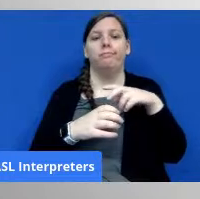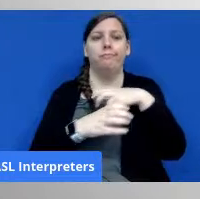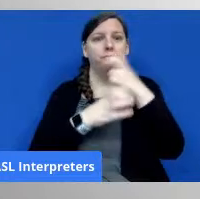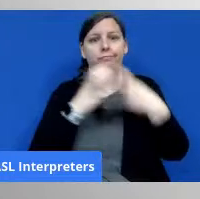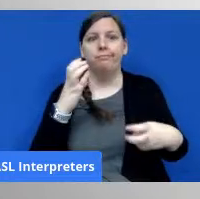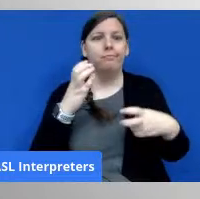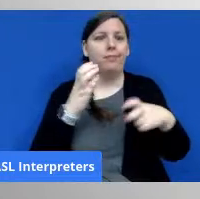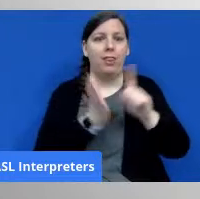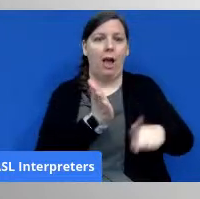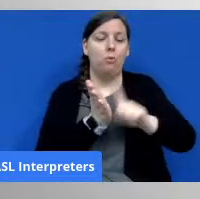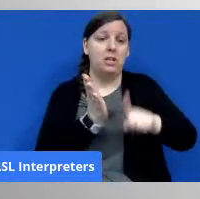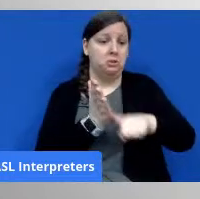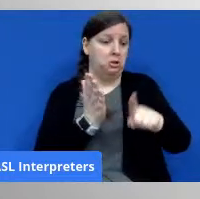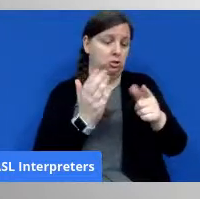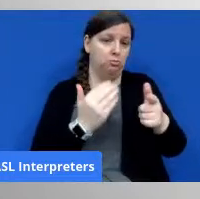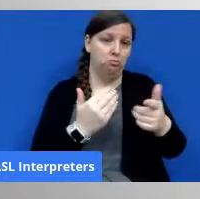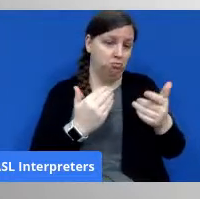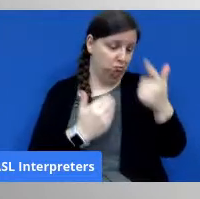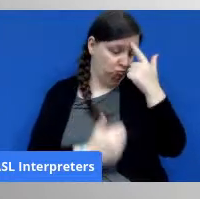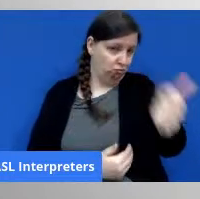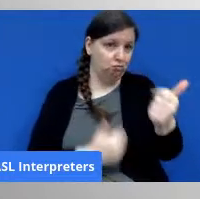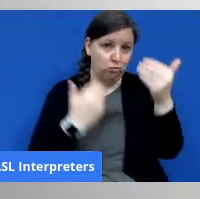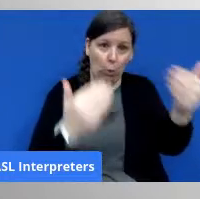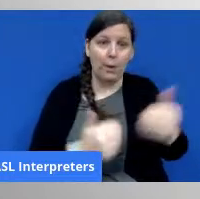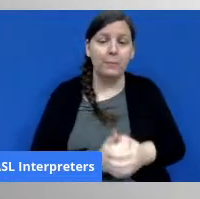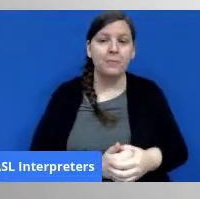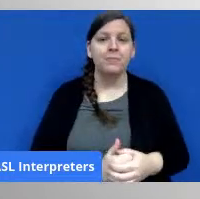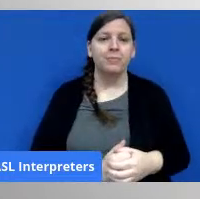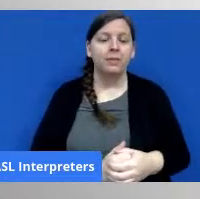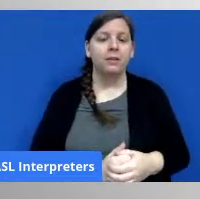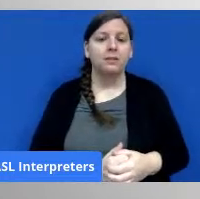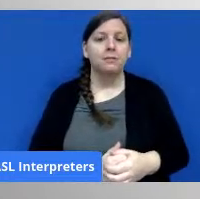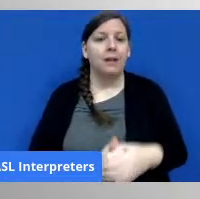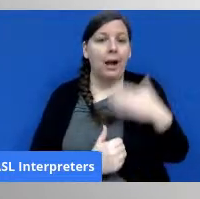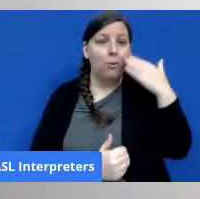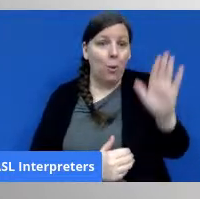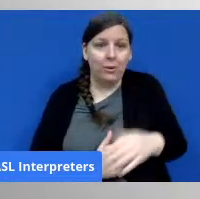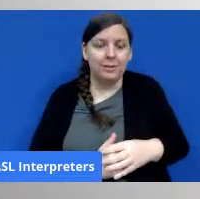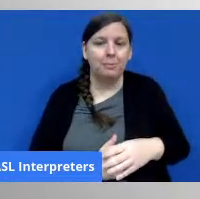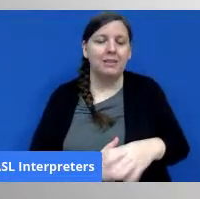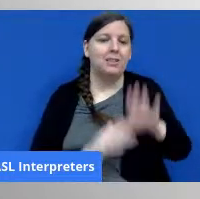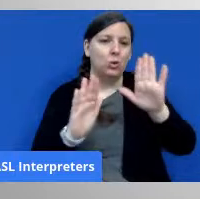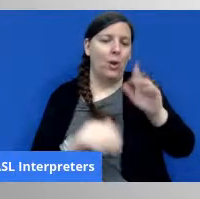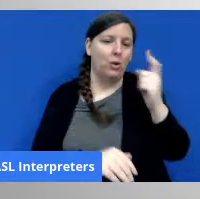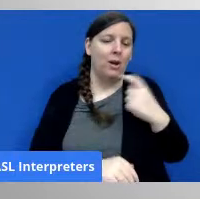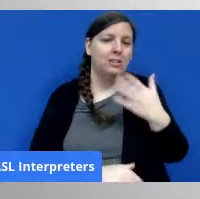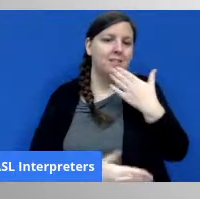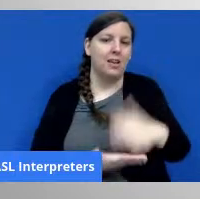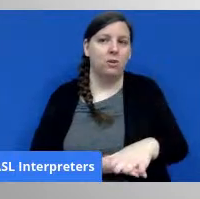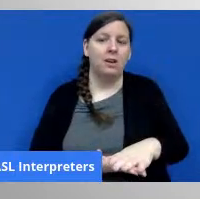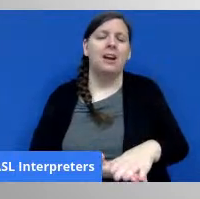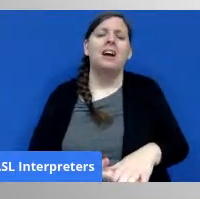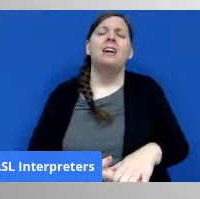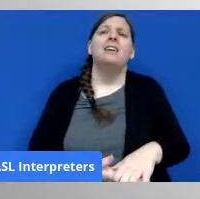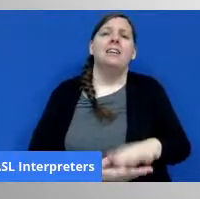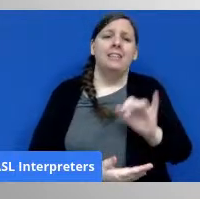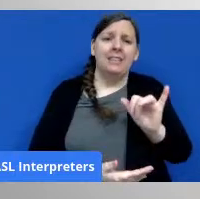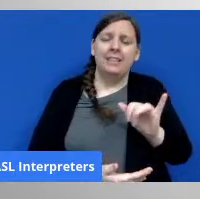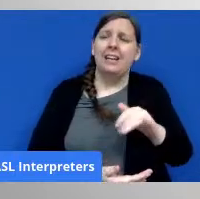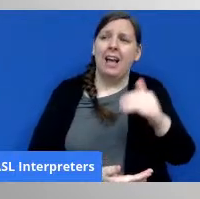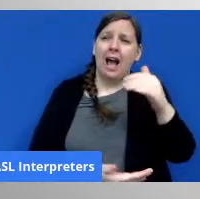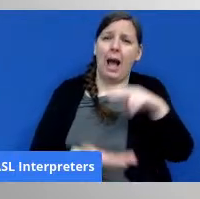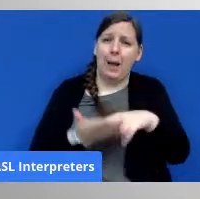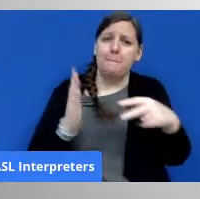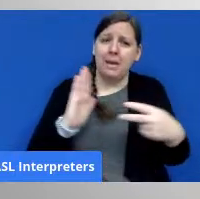does GIS, if that's something he's interested in, I don't know, but a great question. Thank you. Yeah, I mean, that's something we might want to look